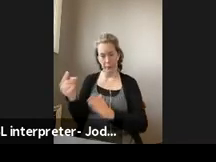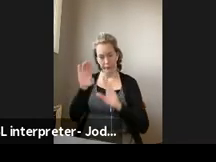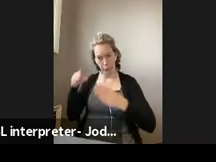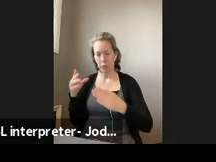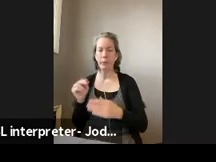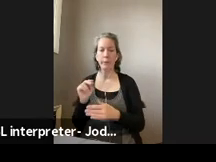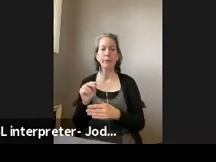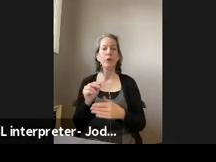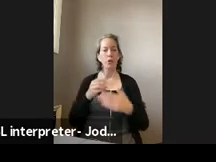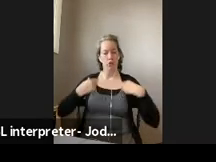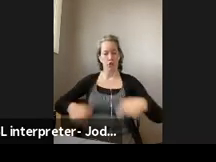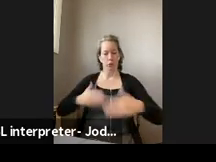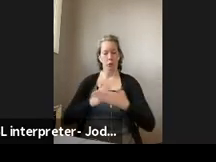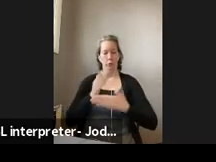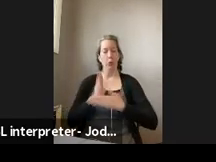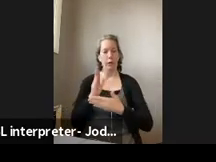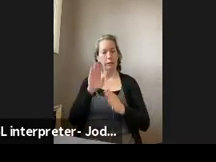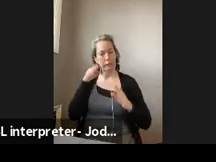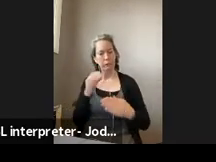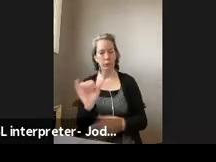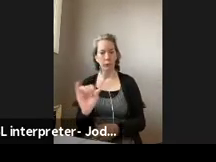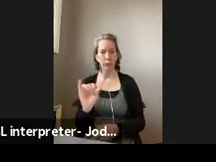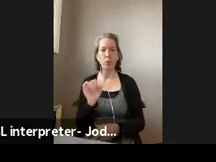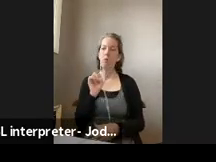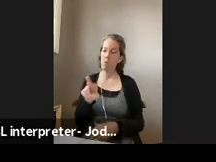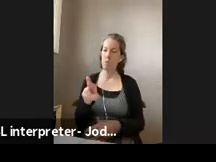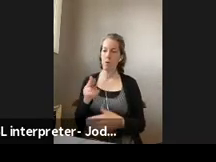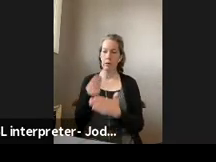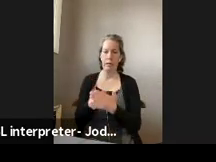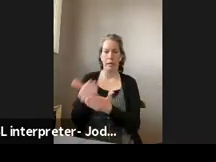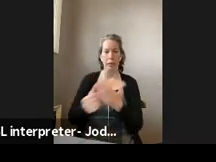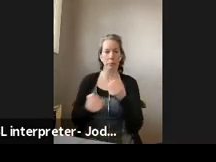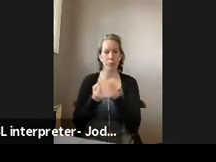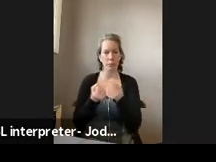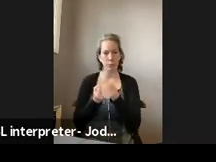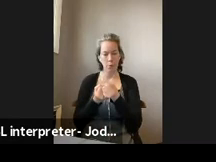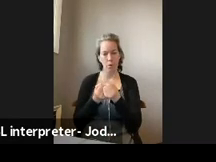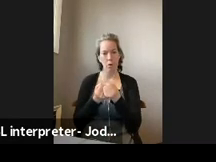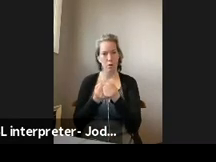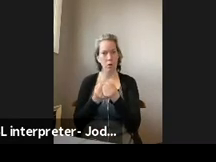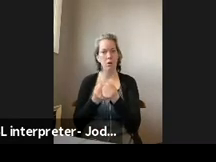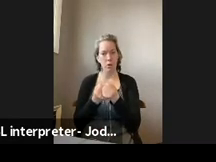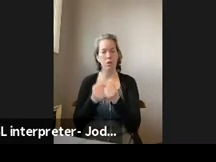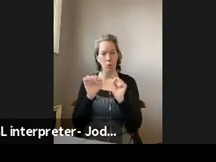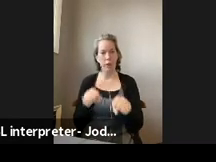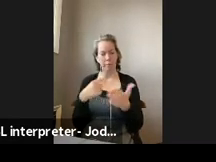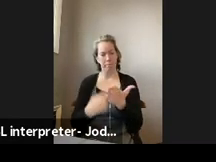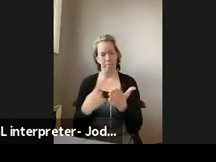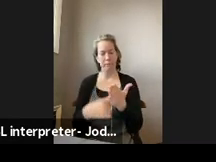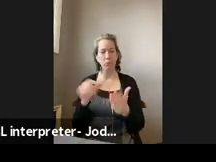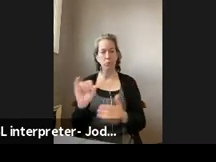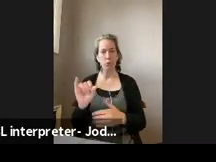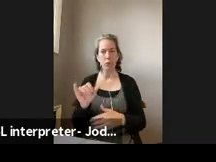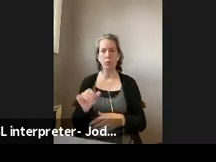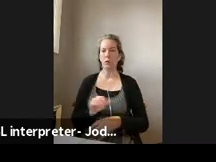we'd let you talk to you about some of your income support options as well. So even if you're a bit uncertain about what you want to